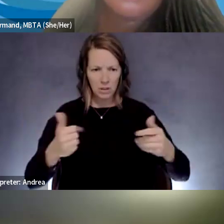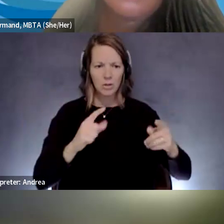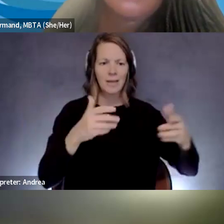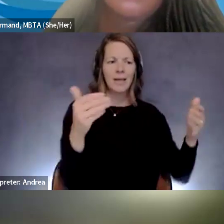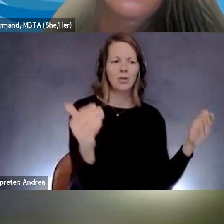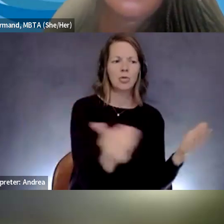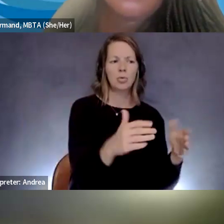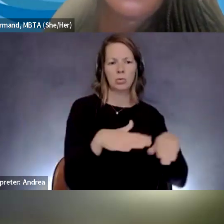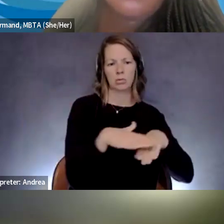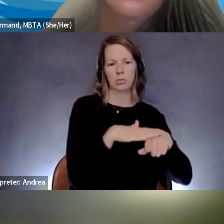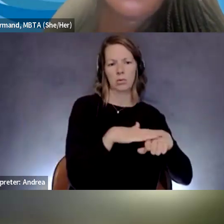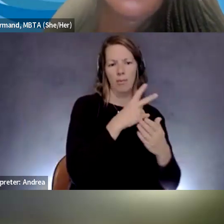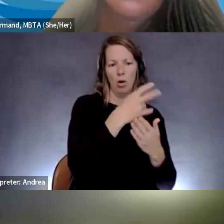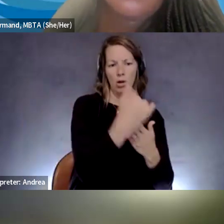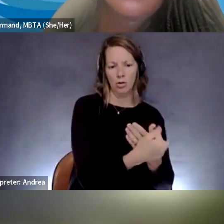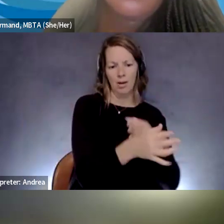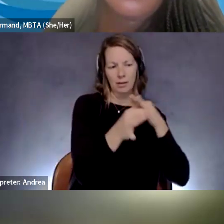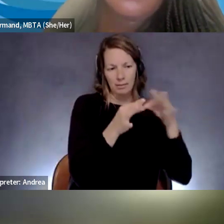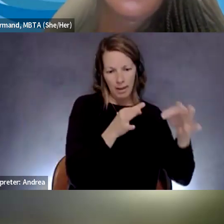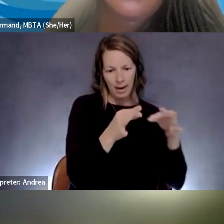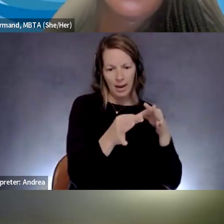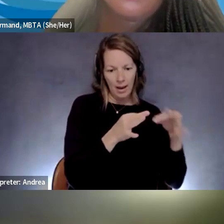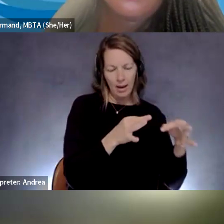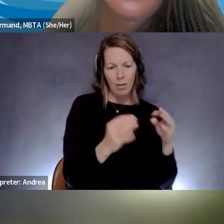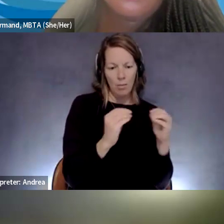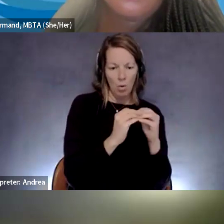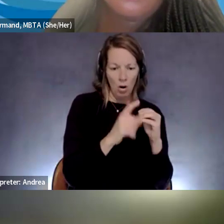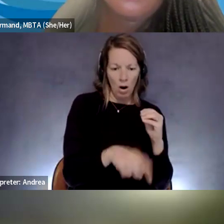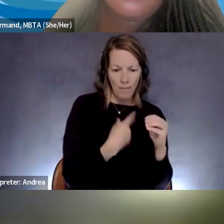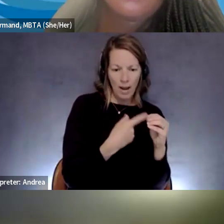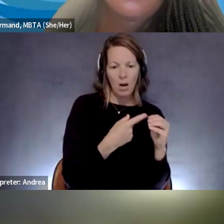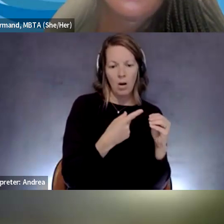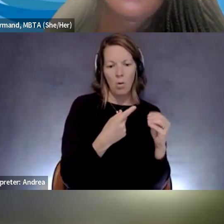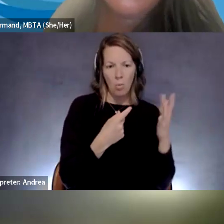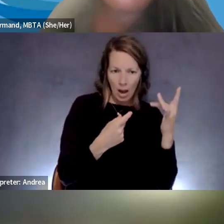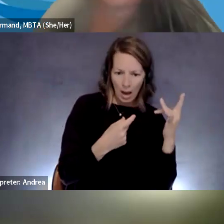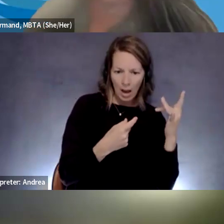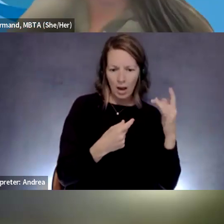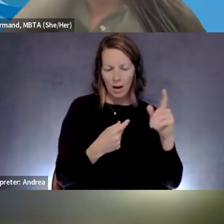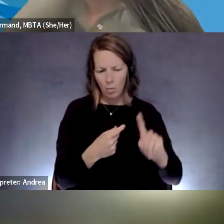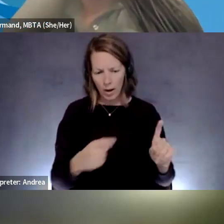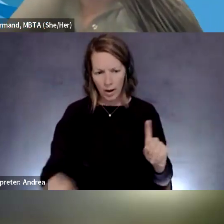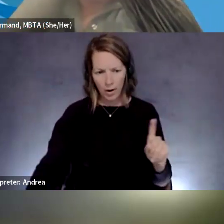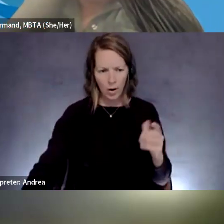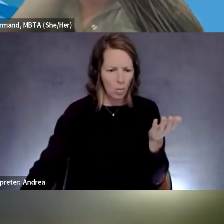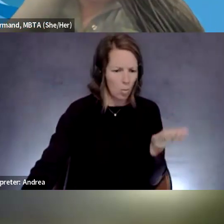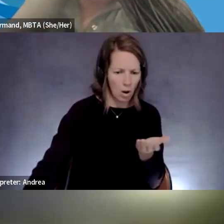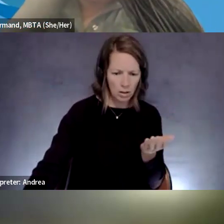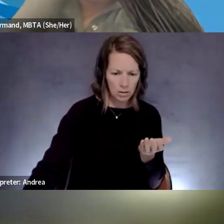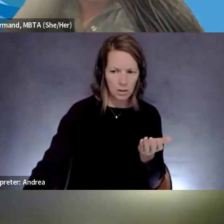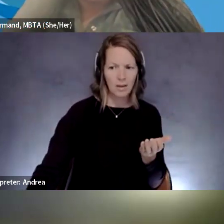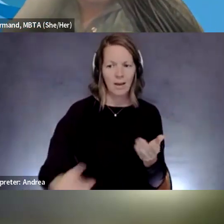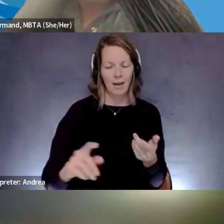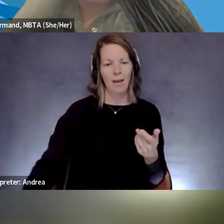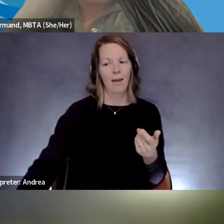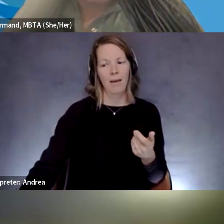to the project and to explain, you know, more about why and where and what, and then